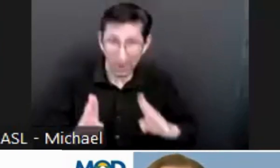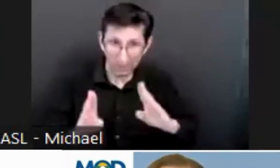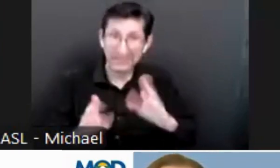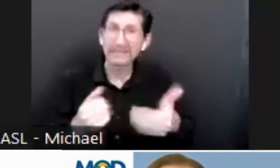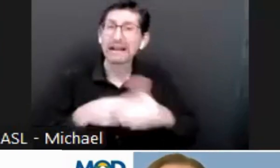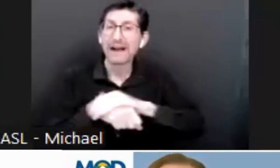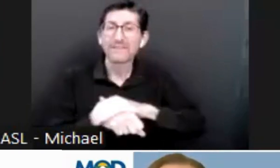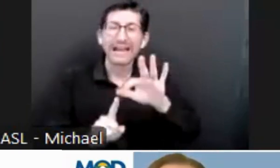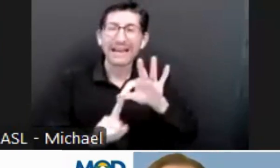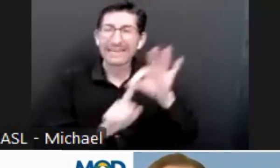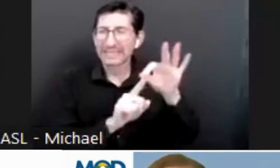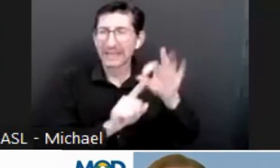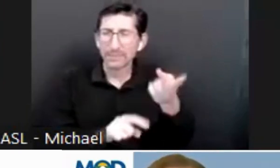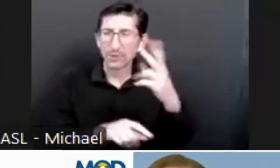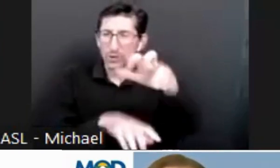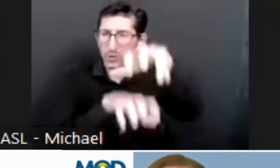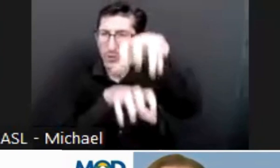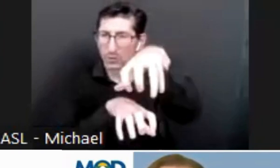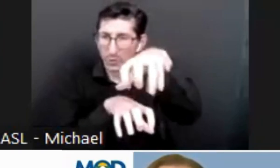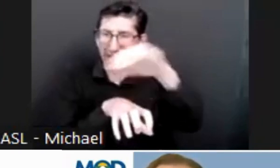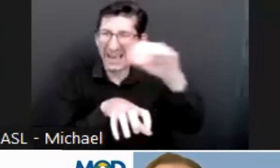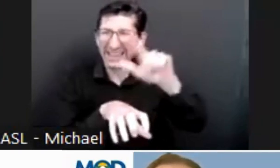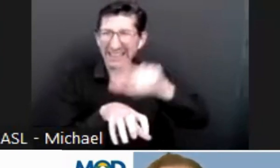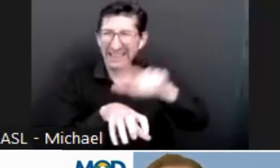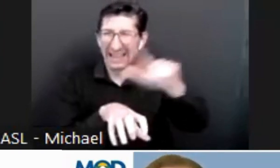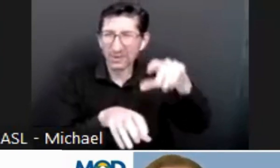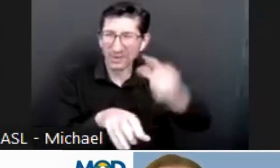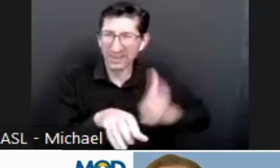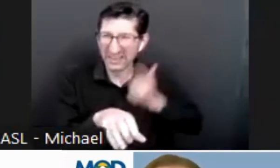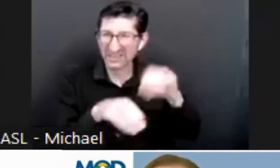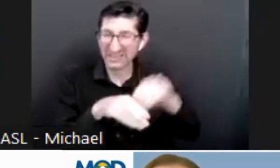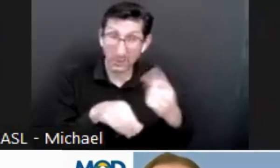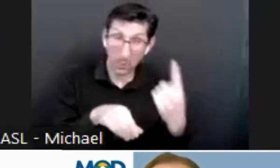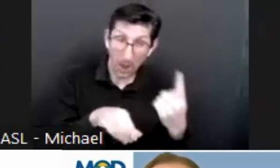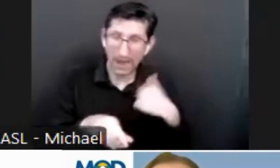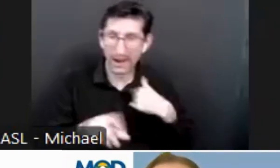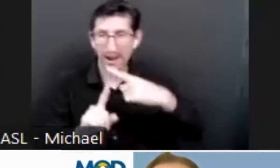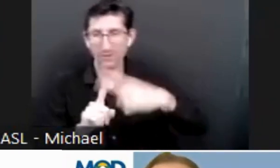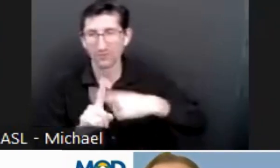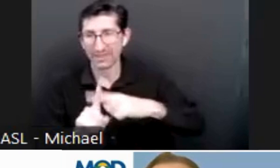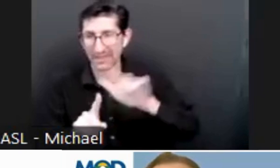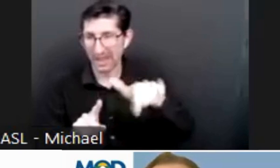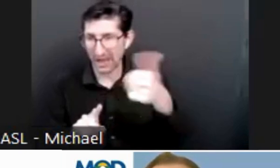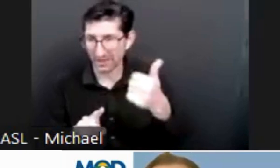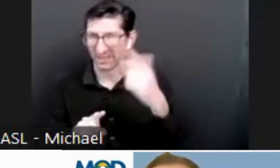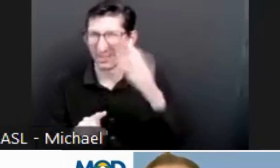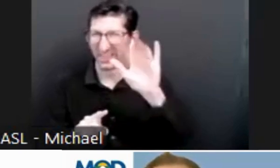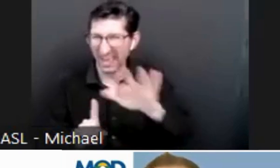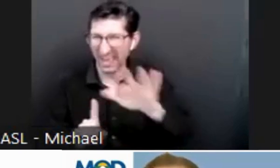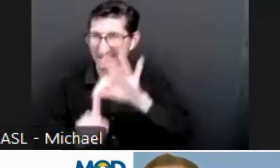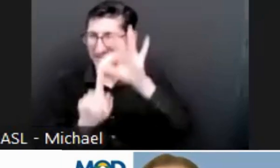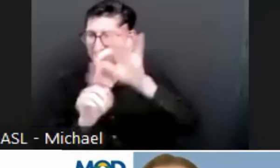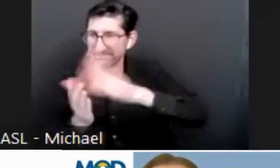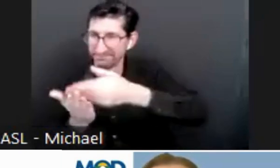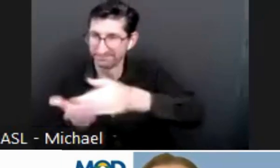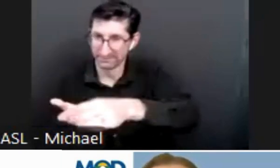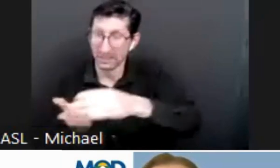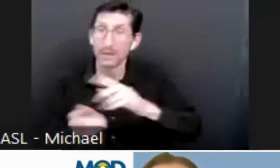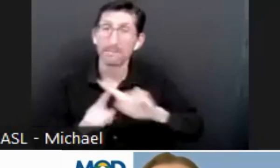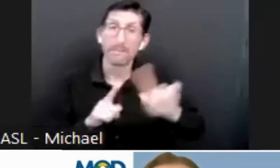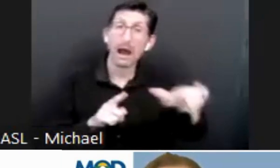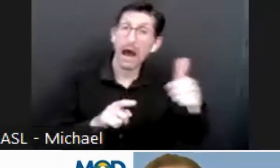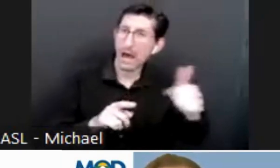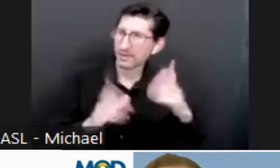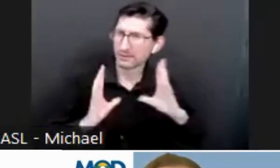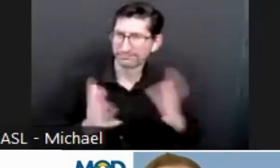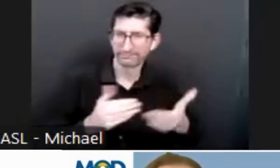only 2 apartment units and your landlord lives in one and you rent the other one. If your housing is covered, you next consider